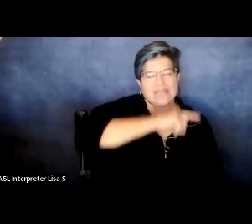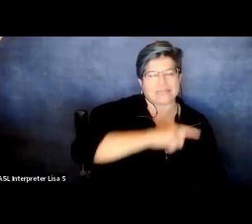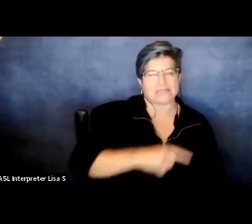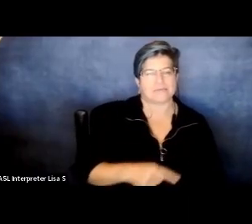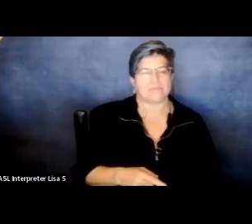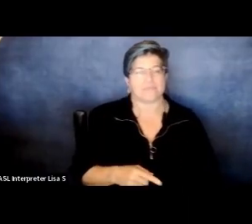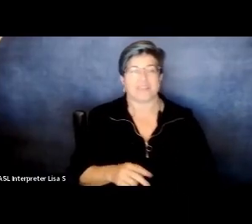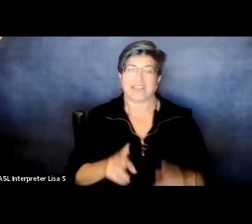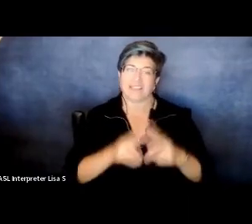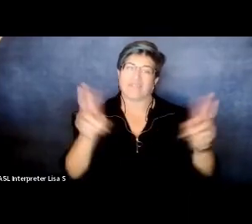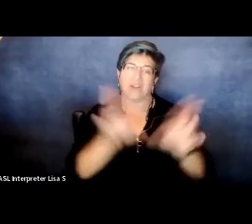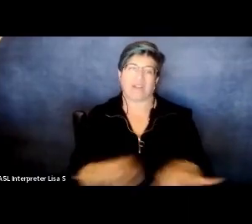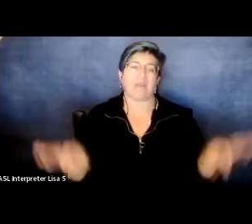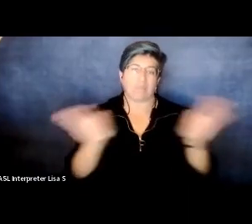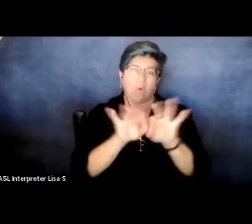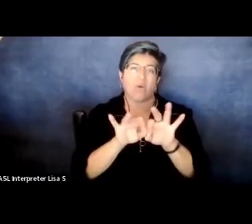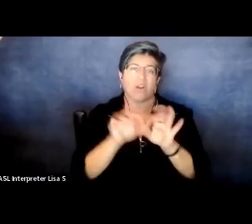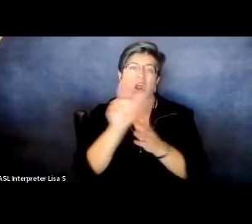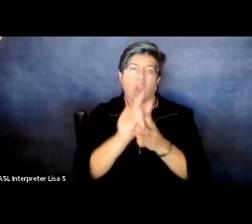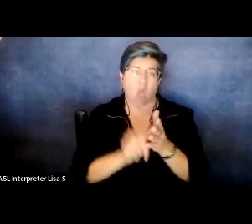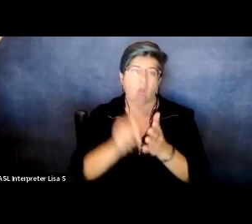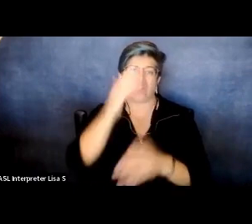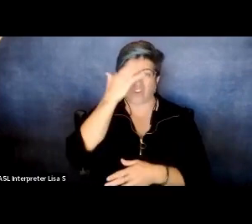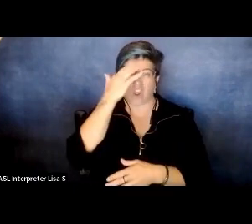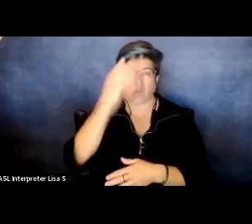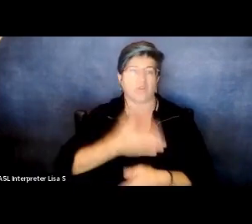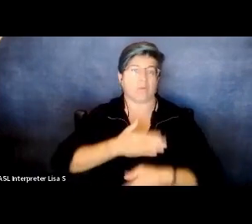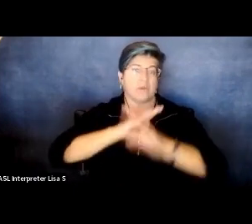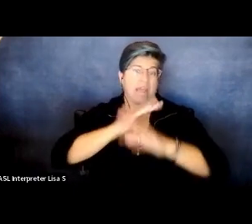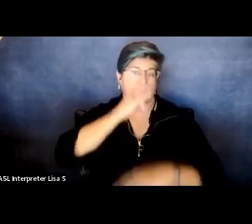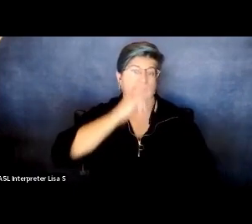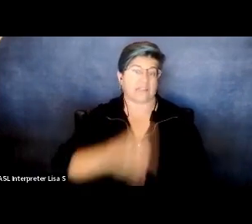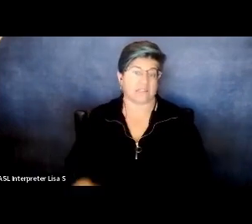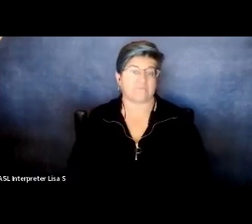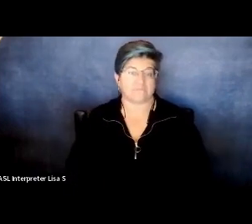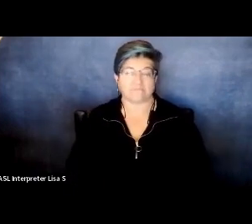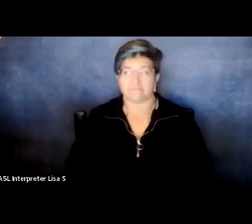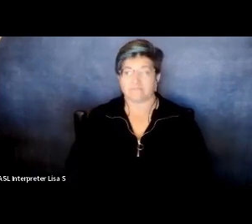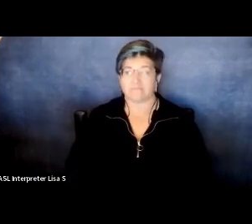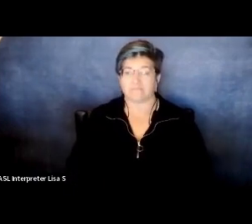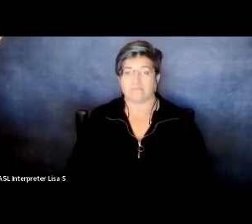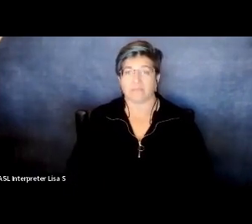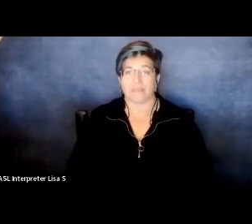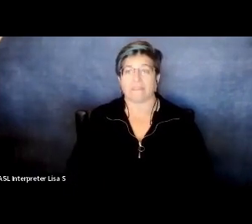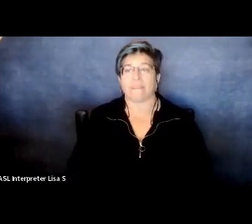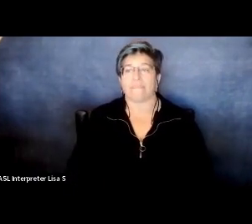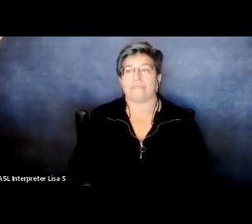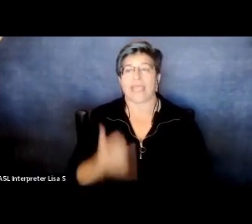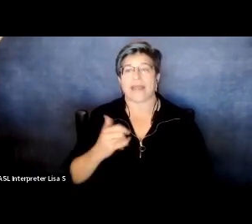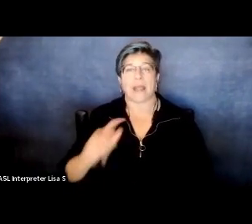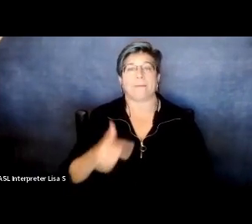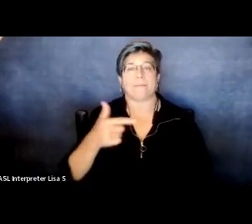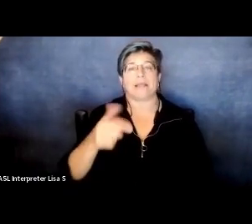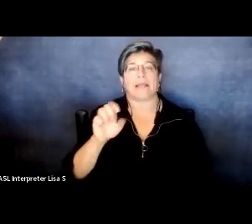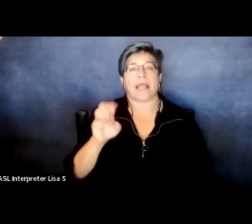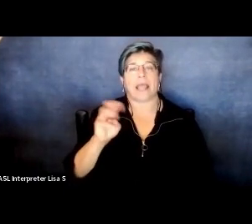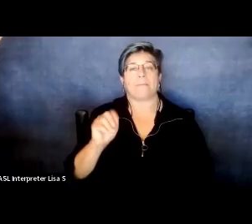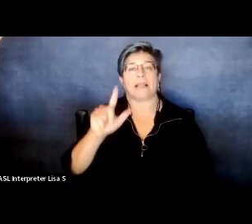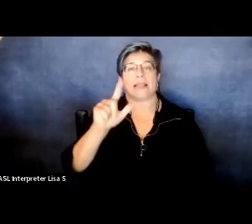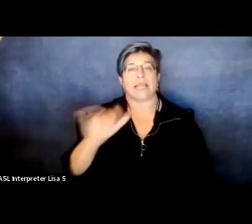This is a very important law to know for protecting kids. And now I will pass it to Emily.